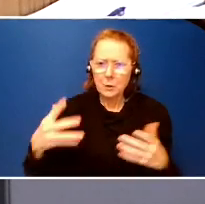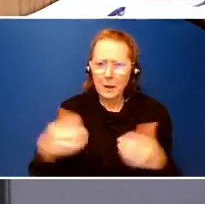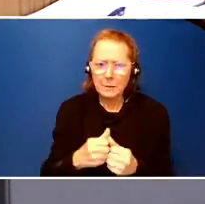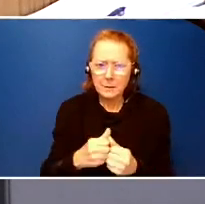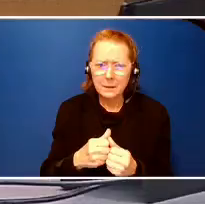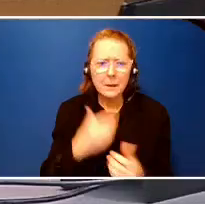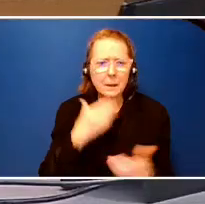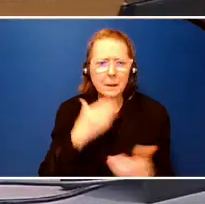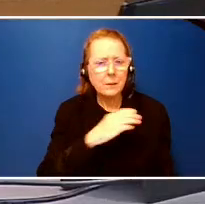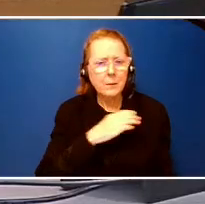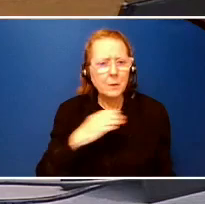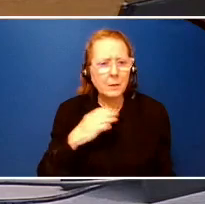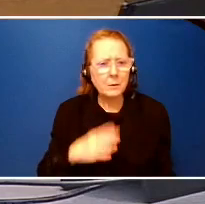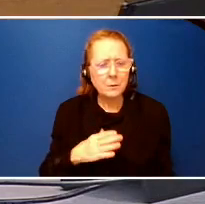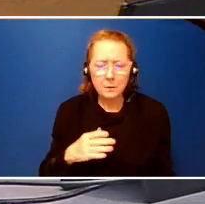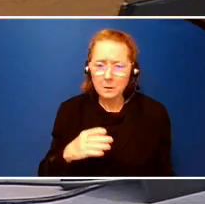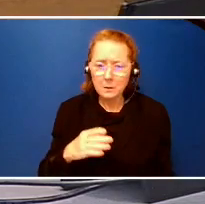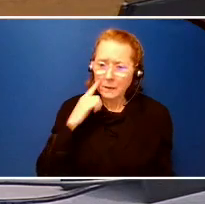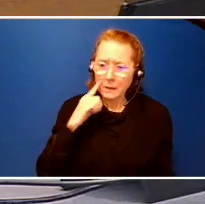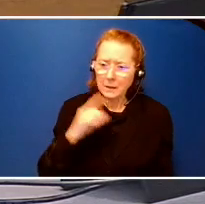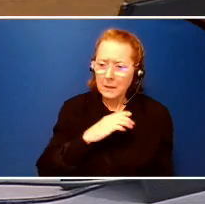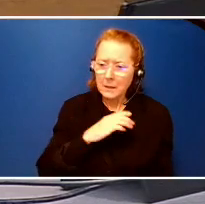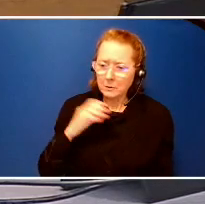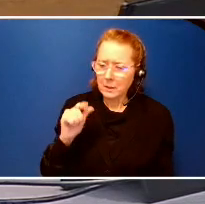Stapleton had some. Did you have